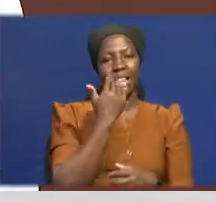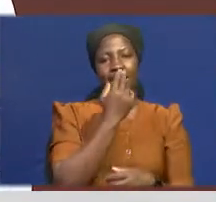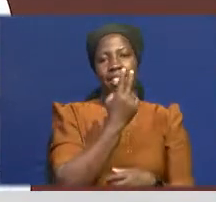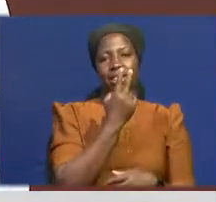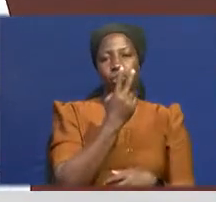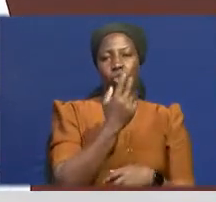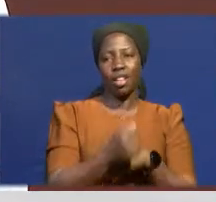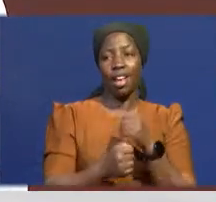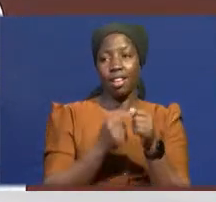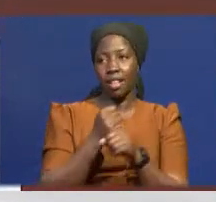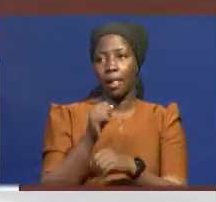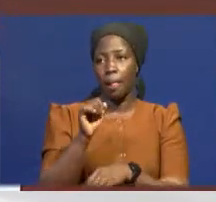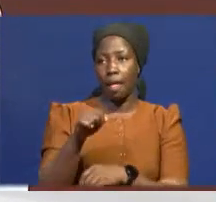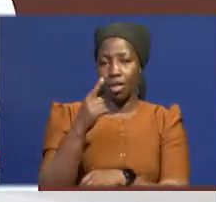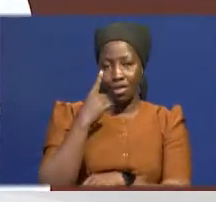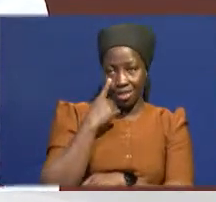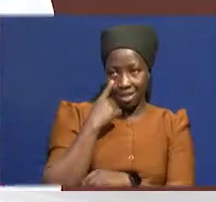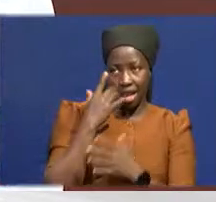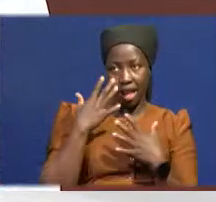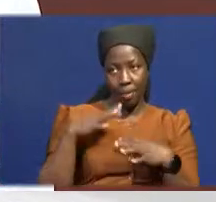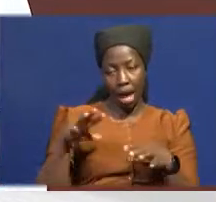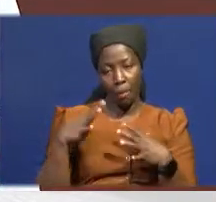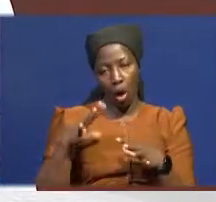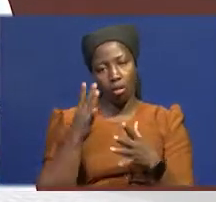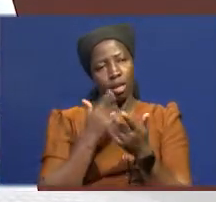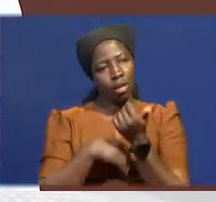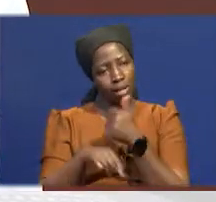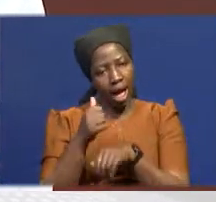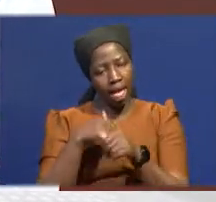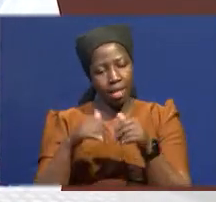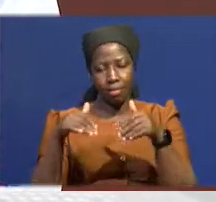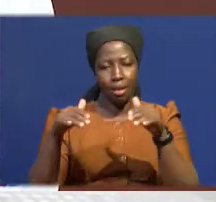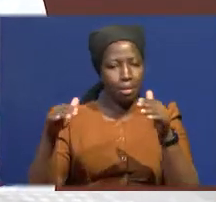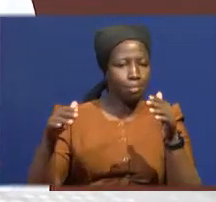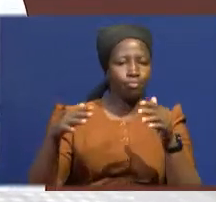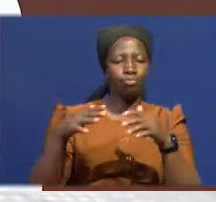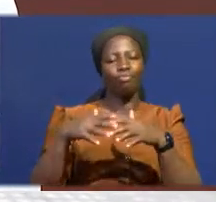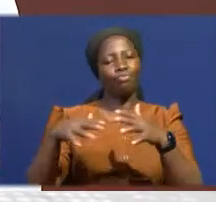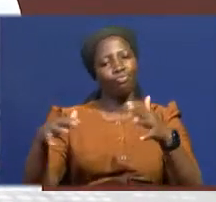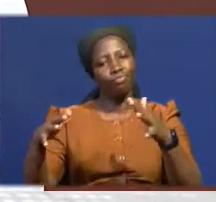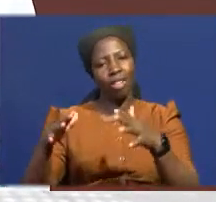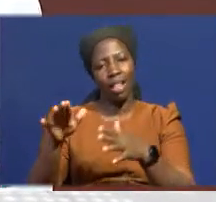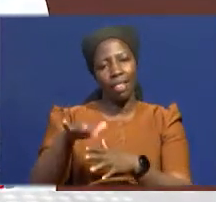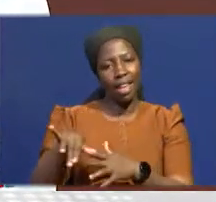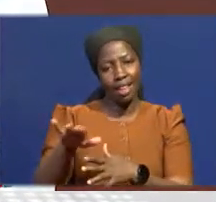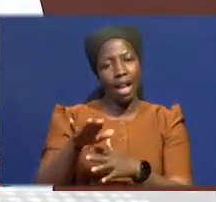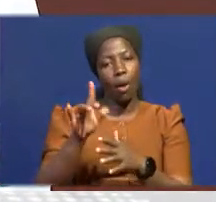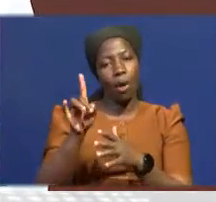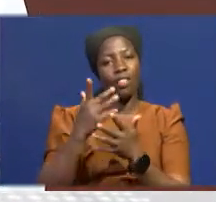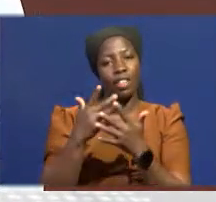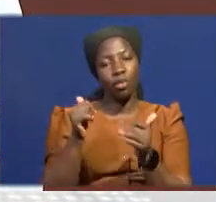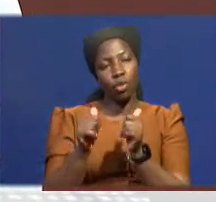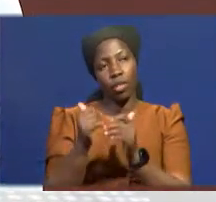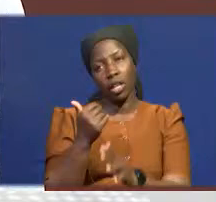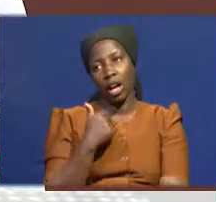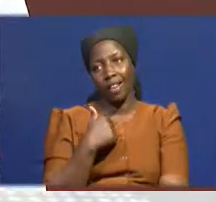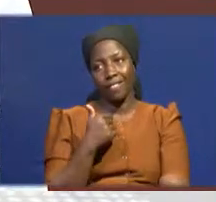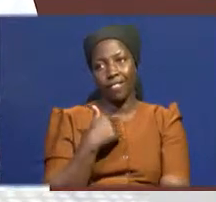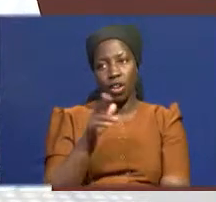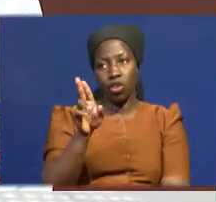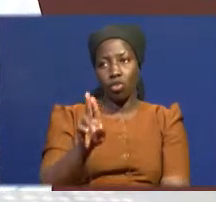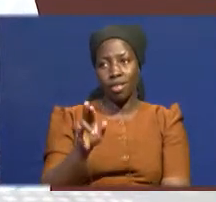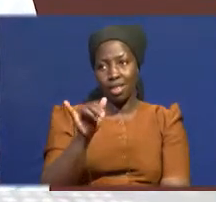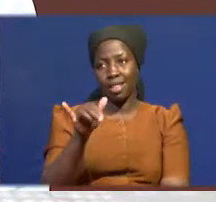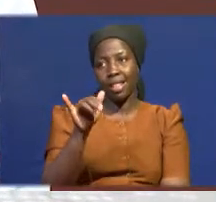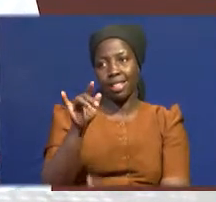you saw the response by the marshals there trying to cordon off the area. One of the things that we've then used from that scenario